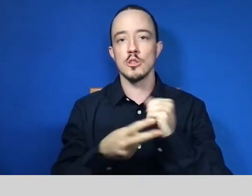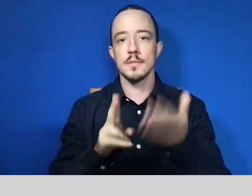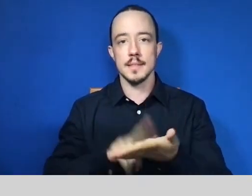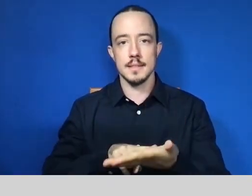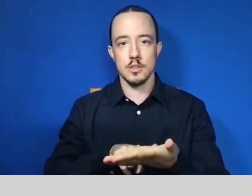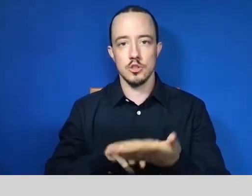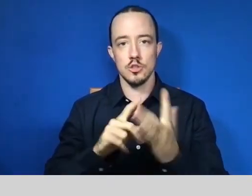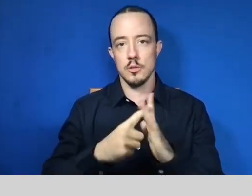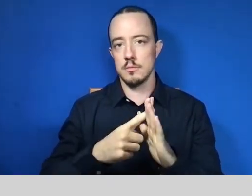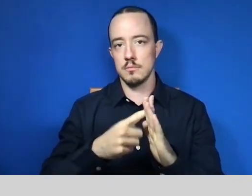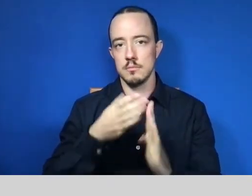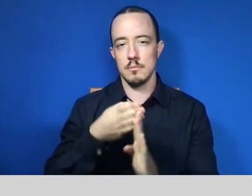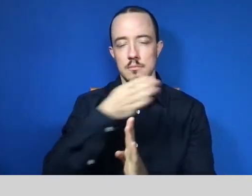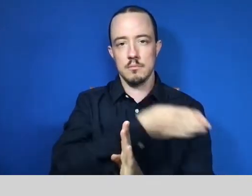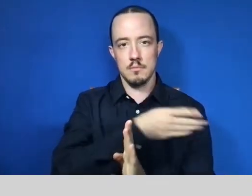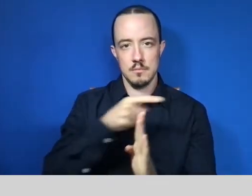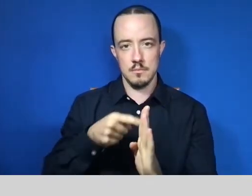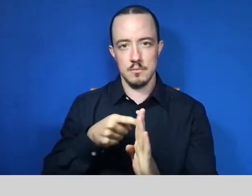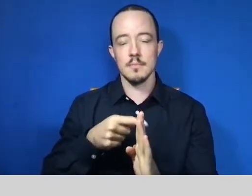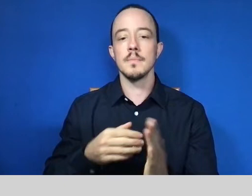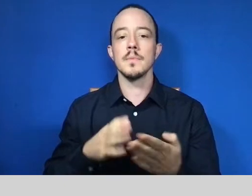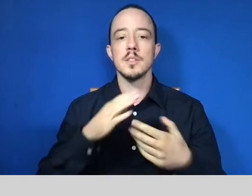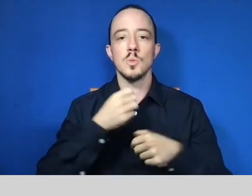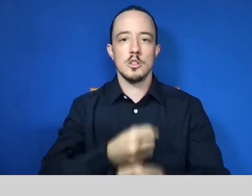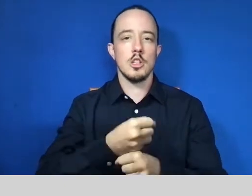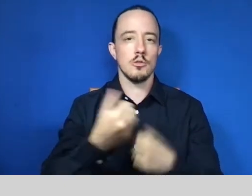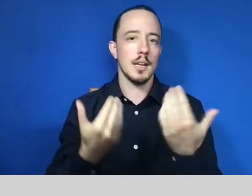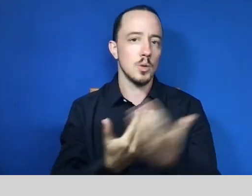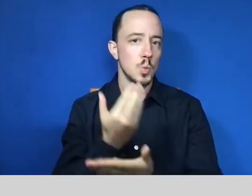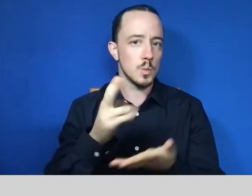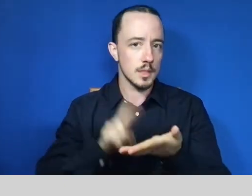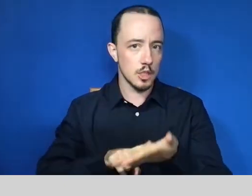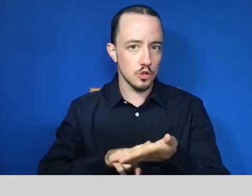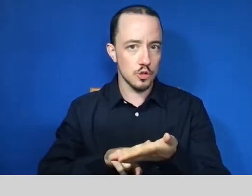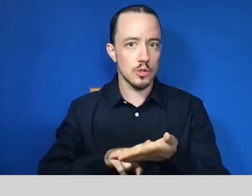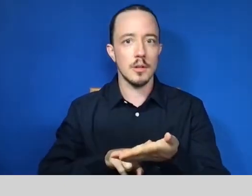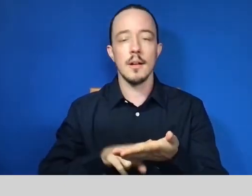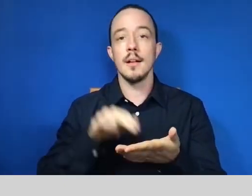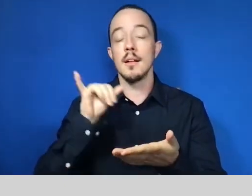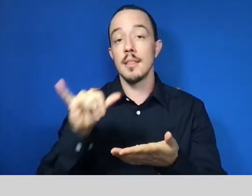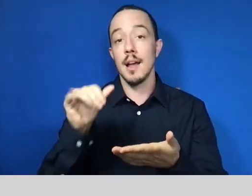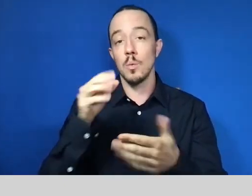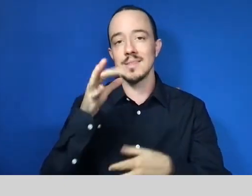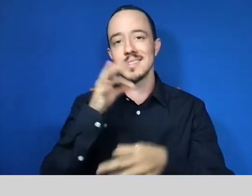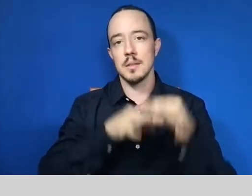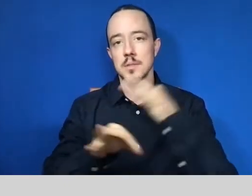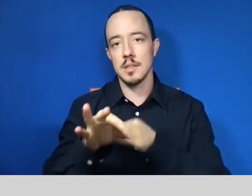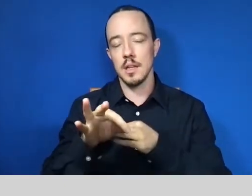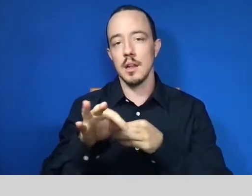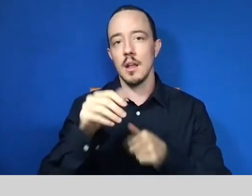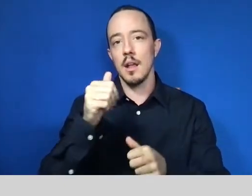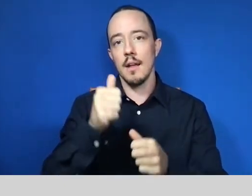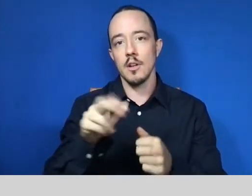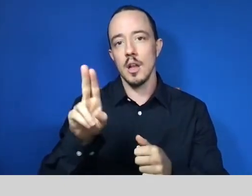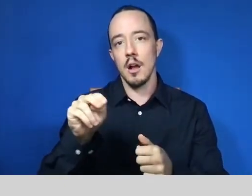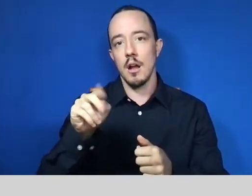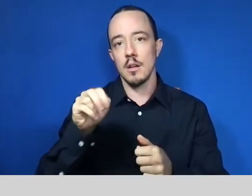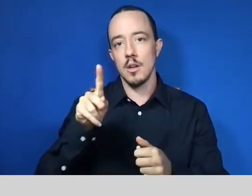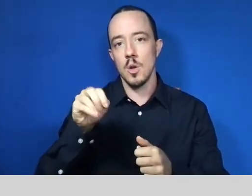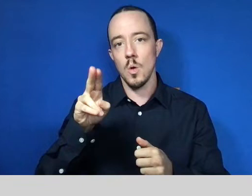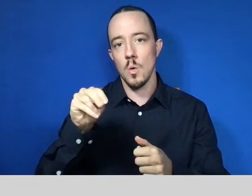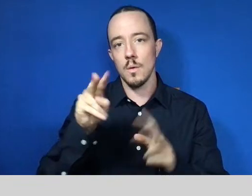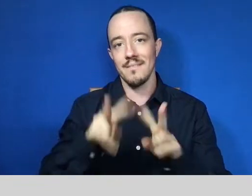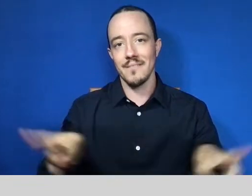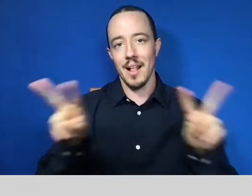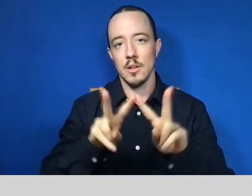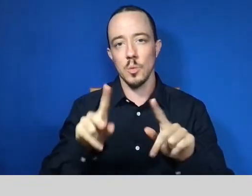So what we do here is we generate a new signature that substitutes every enum value with